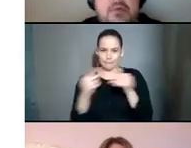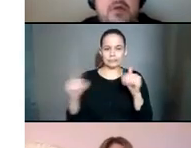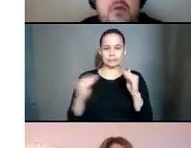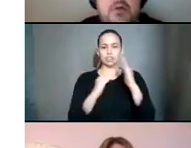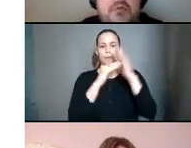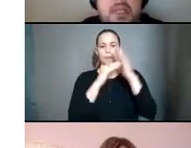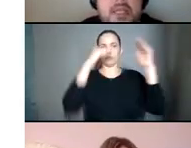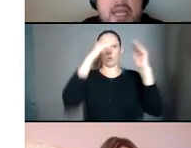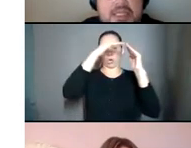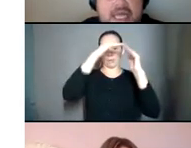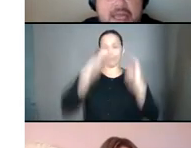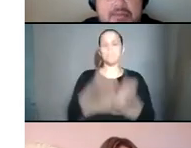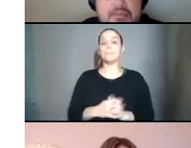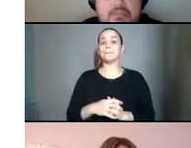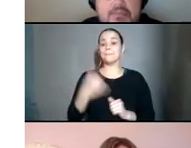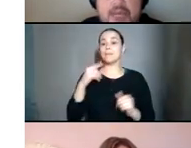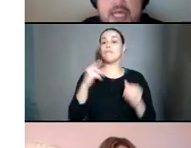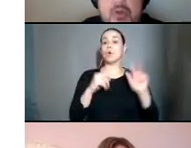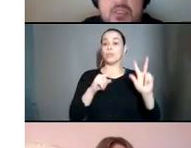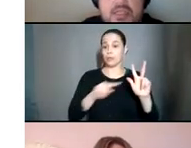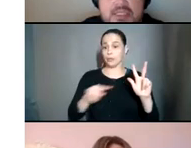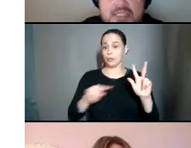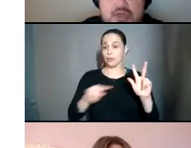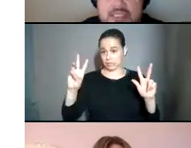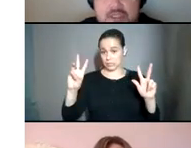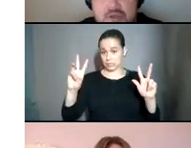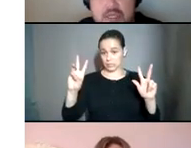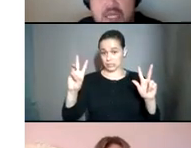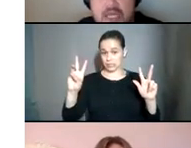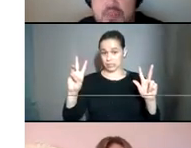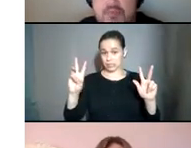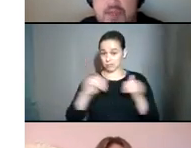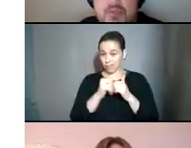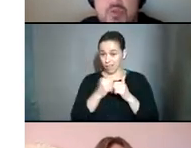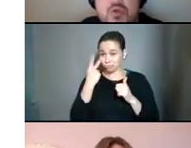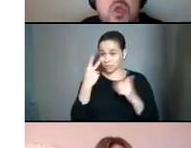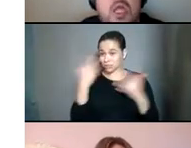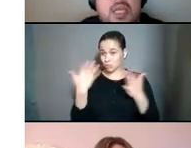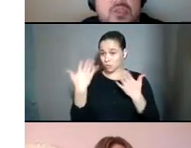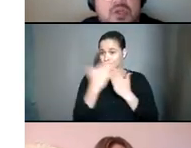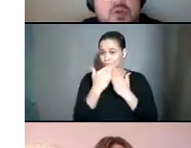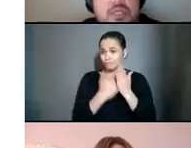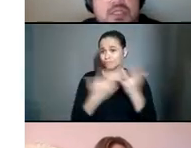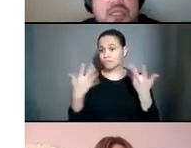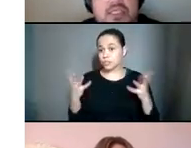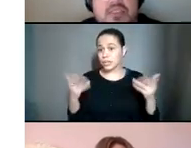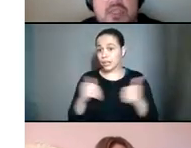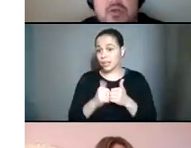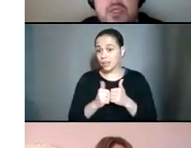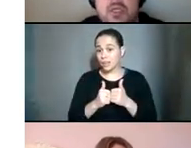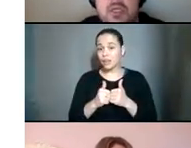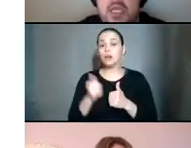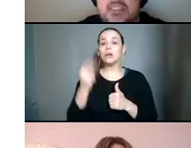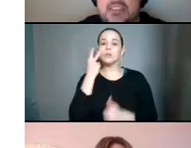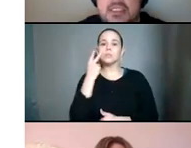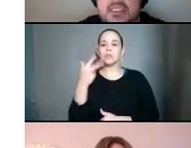For students in grades 3 through 6, they can view their lessons completed by clicking on the 3